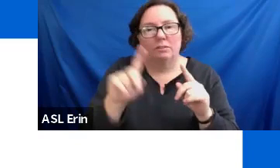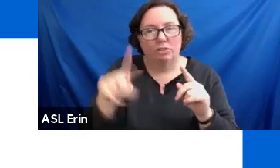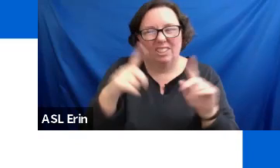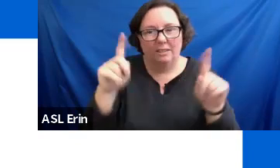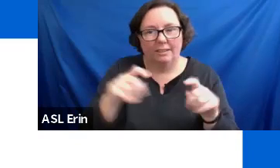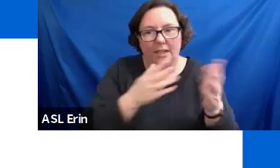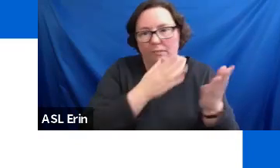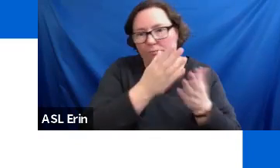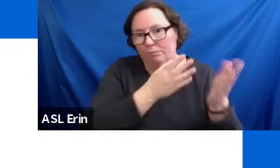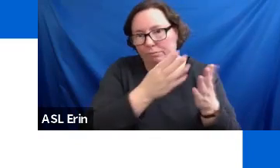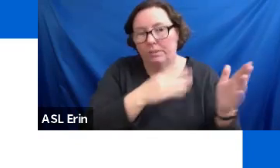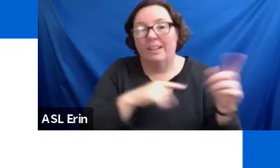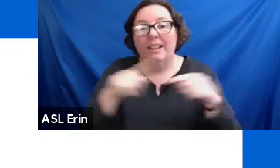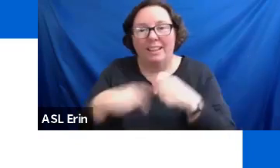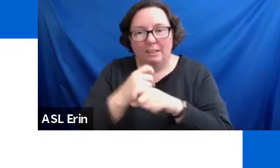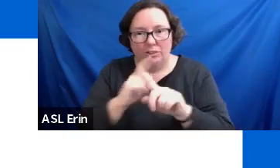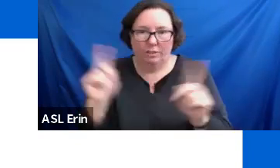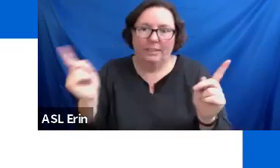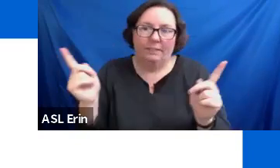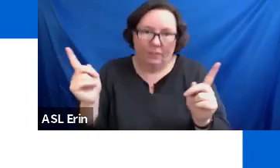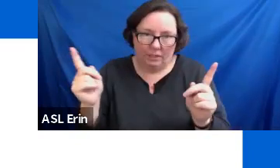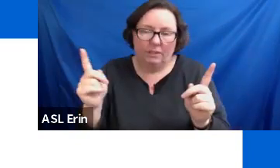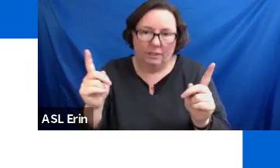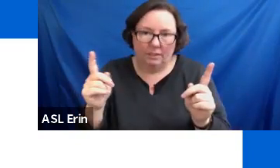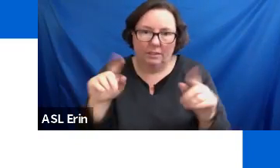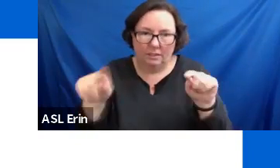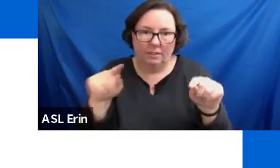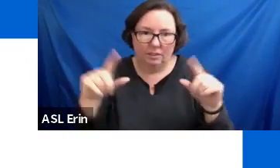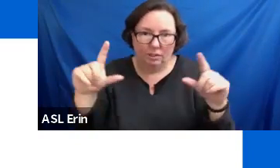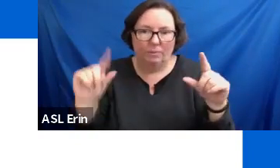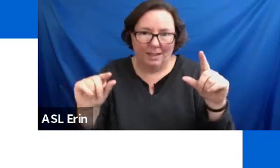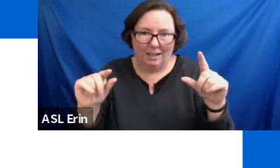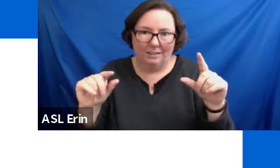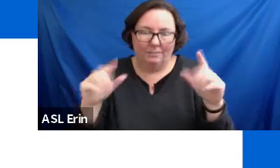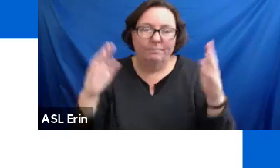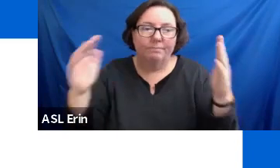Obviously this year that was different. The second piece is that